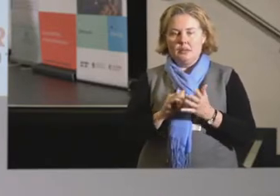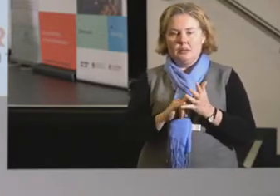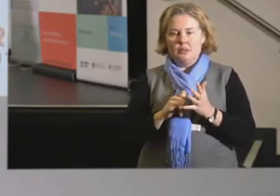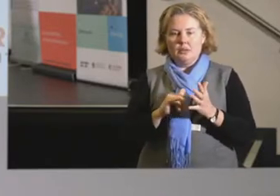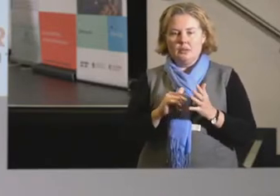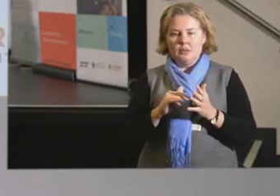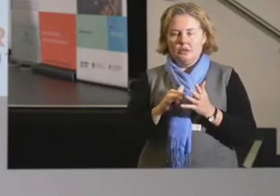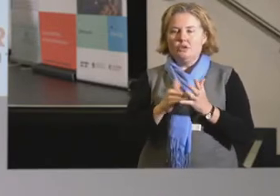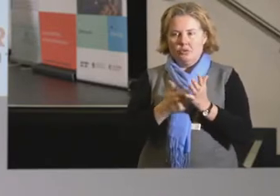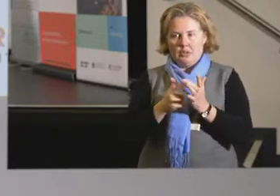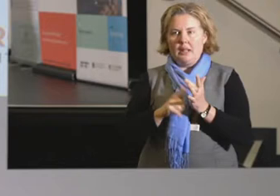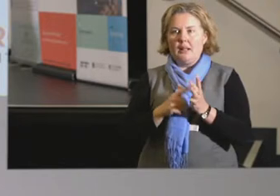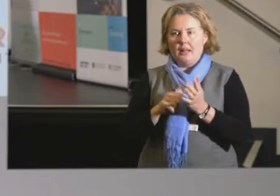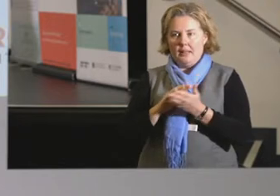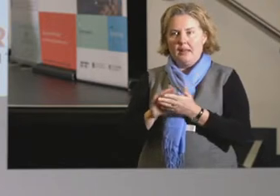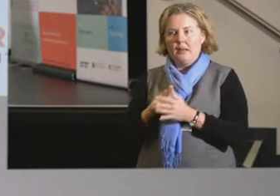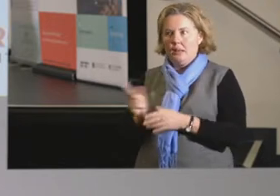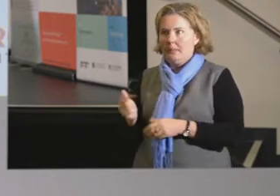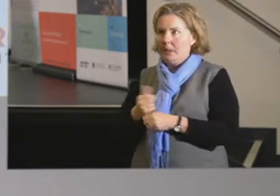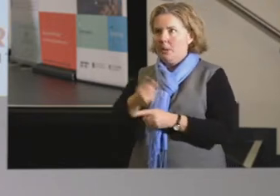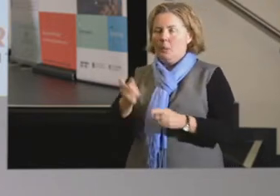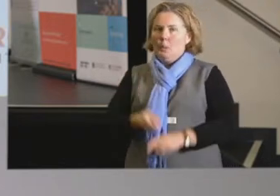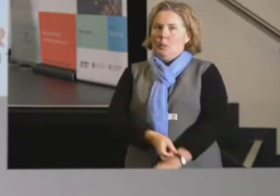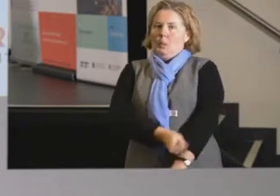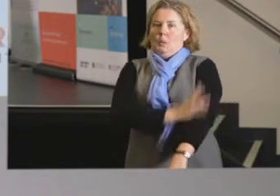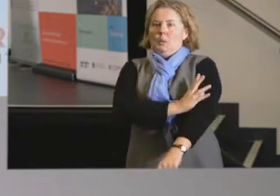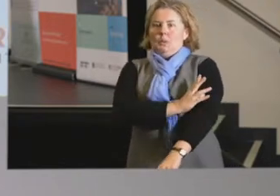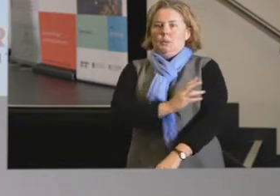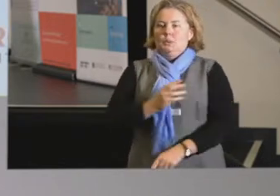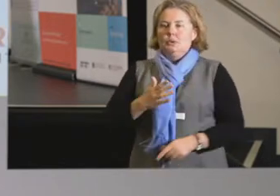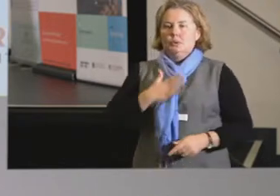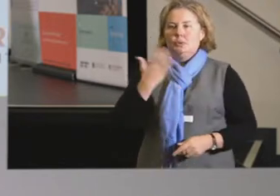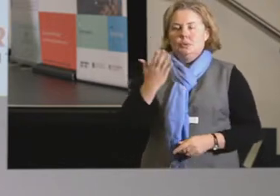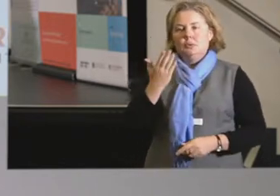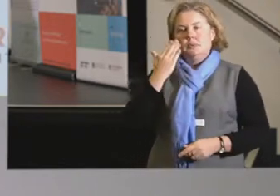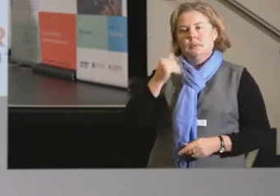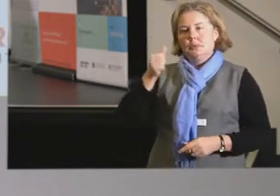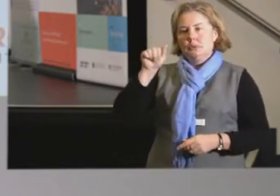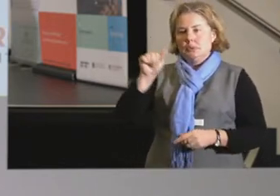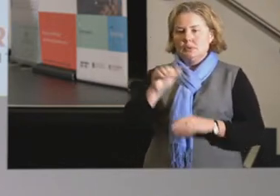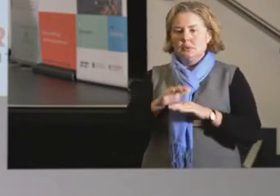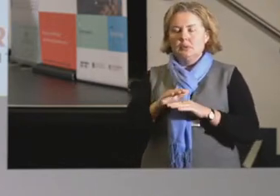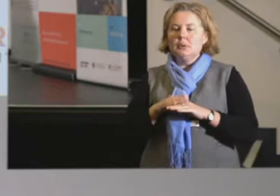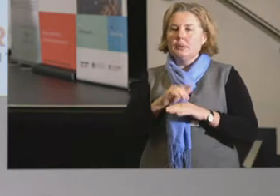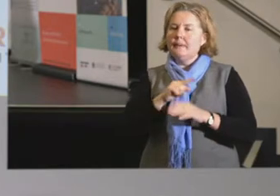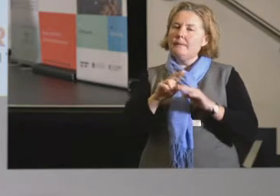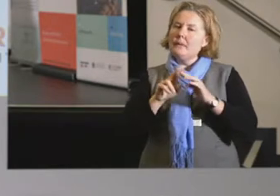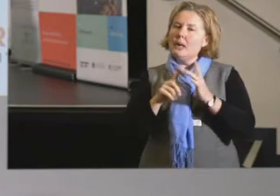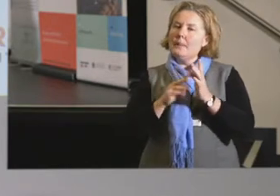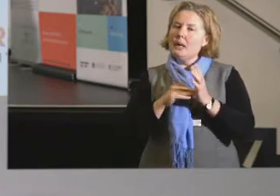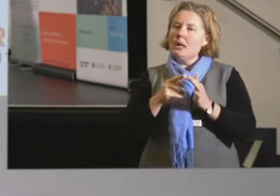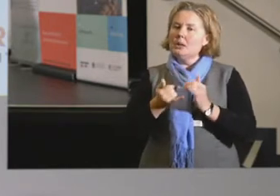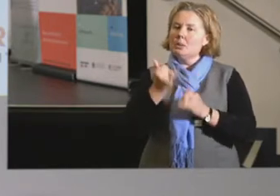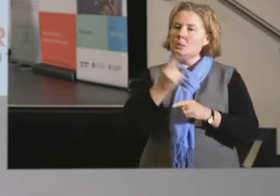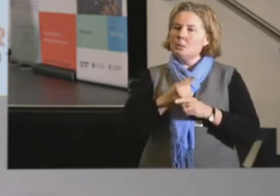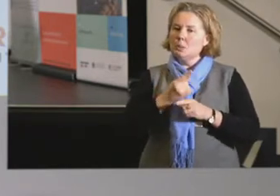on Fiamme's remarks, particularly in the context of your country, one of those which is